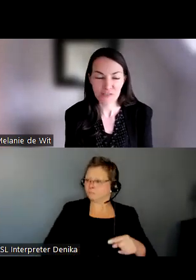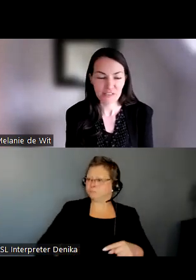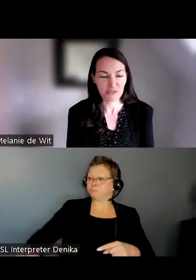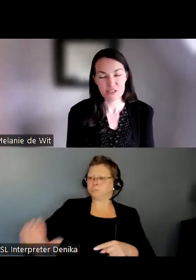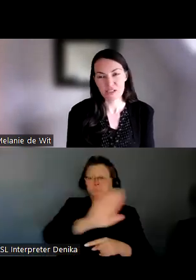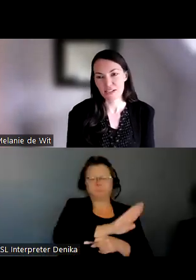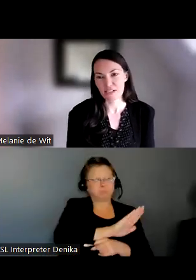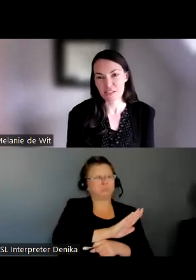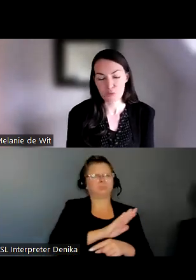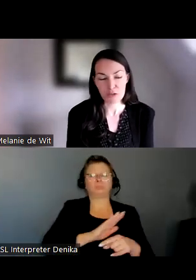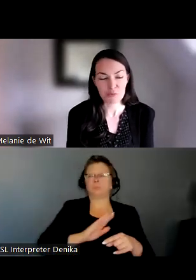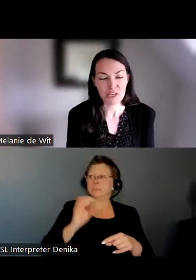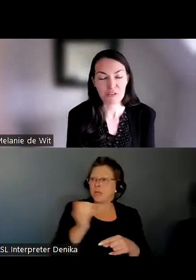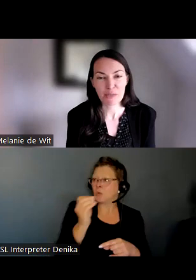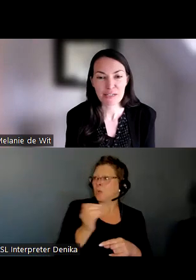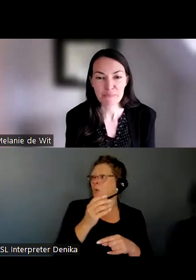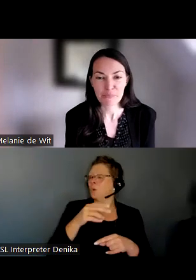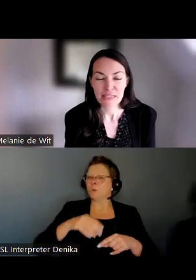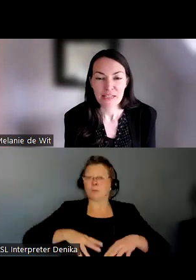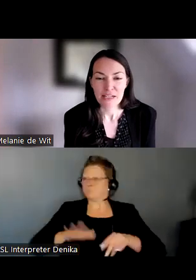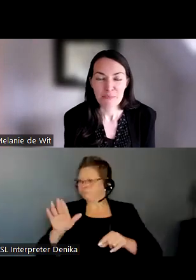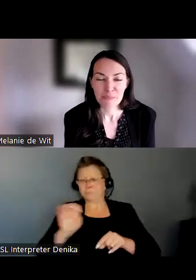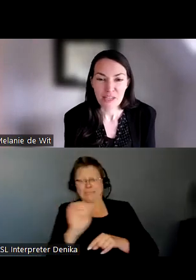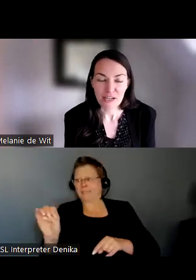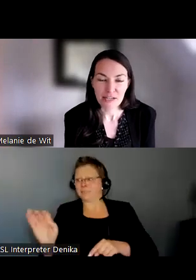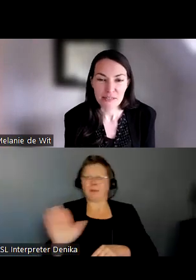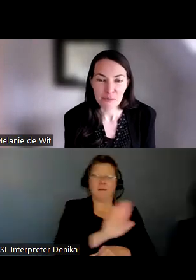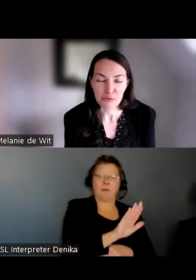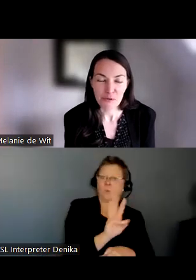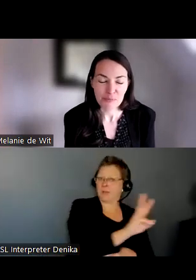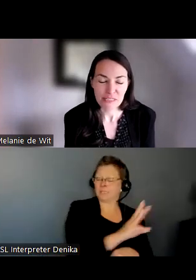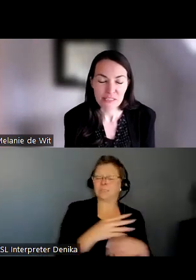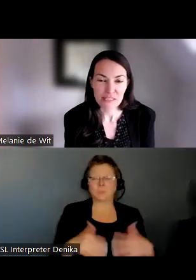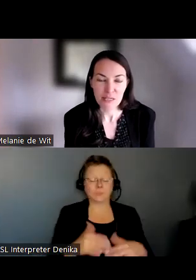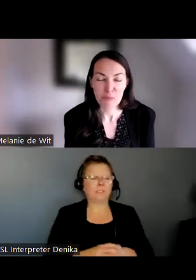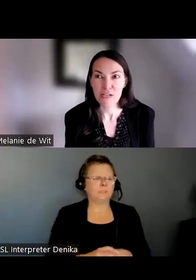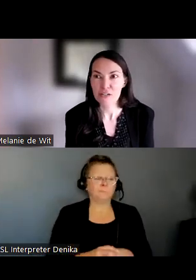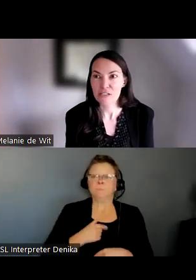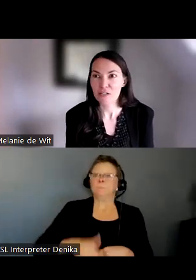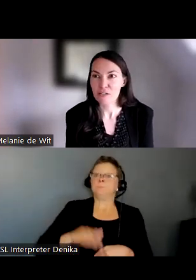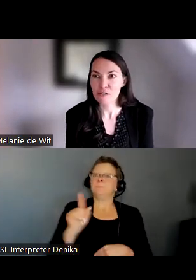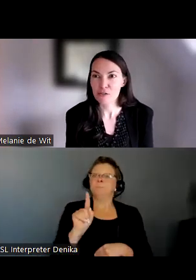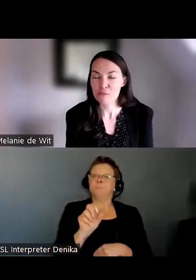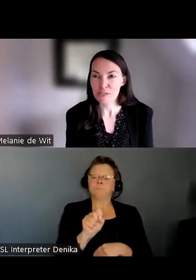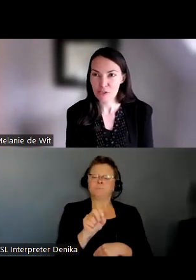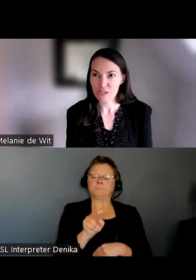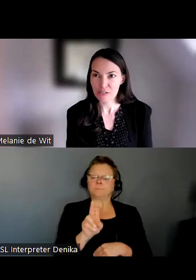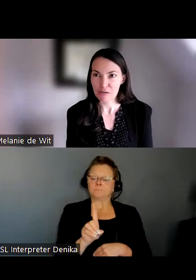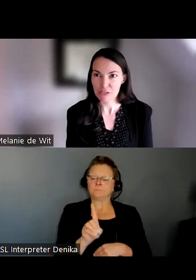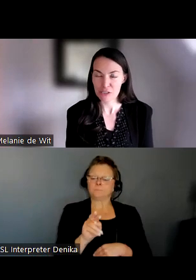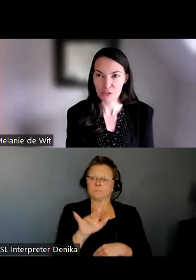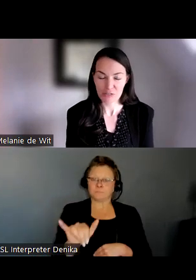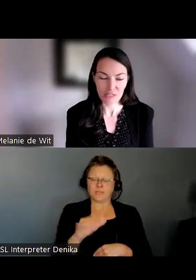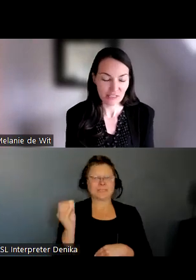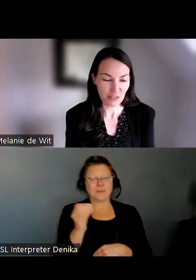the province and outside Canada. So welcome to everybody. I grew up in Sudbury, Ontario. So special shout